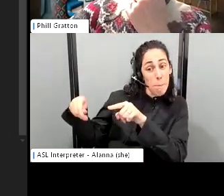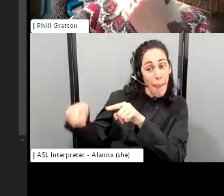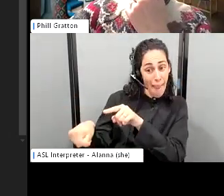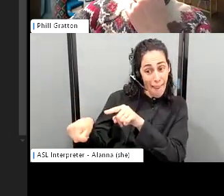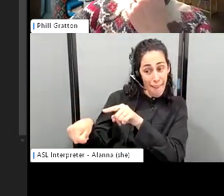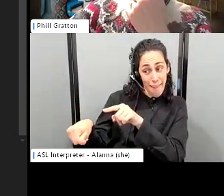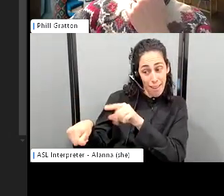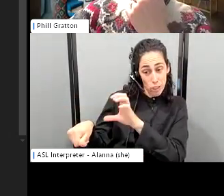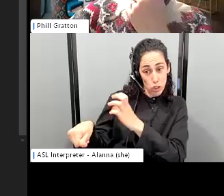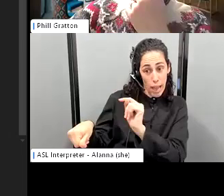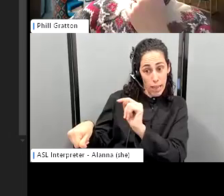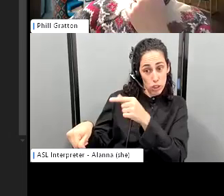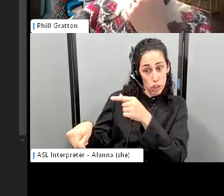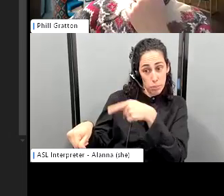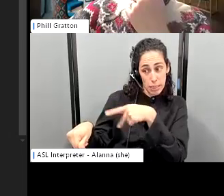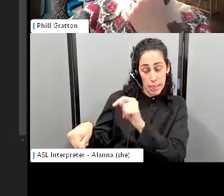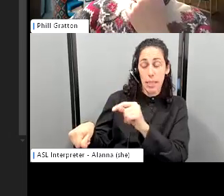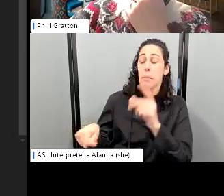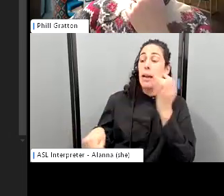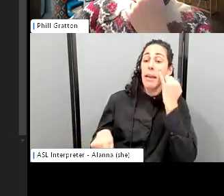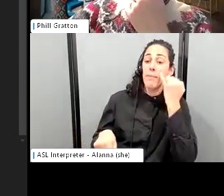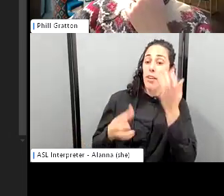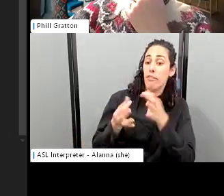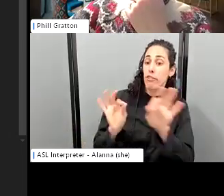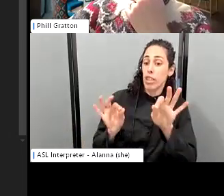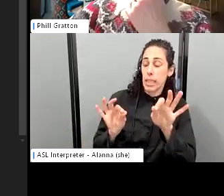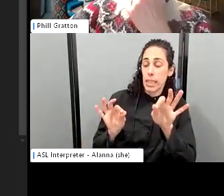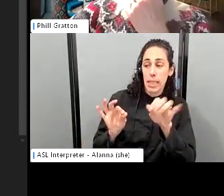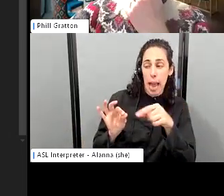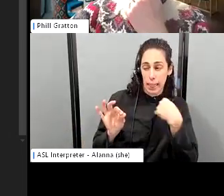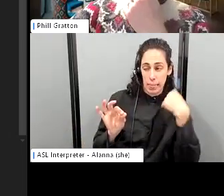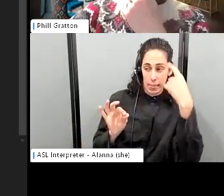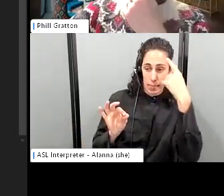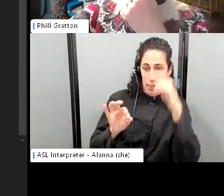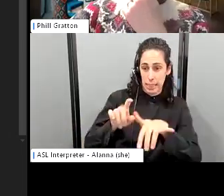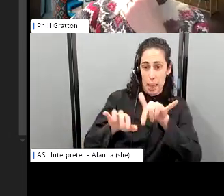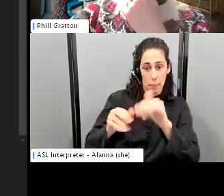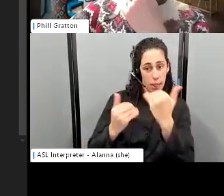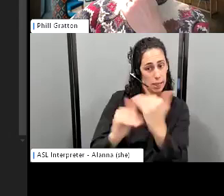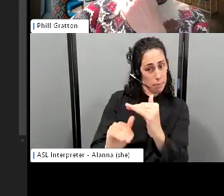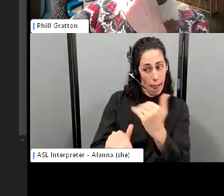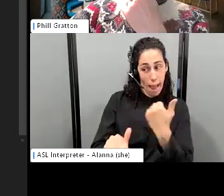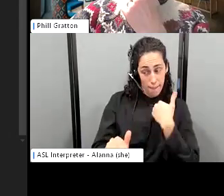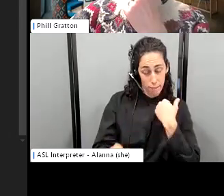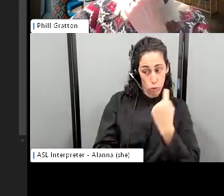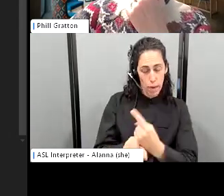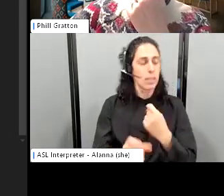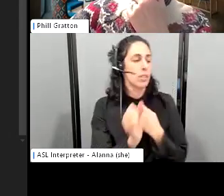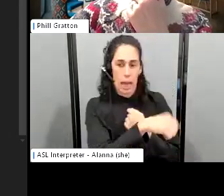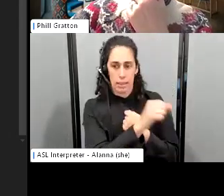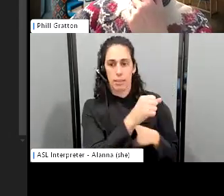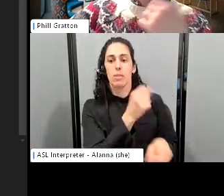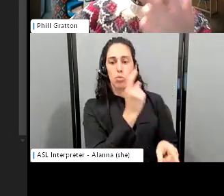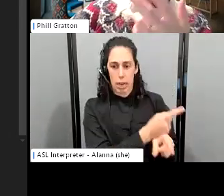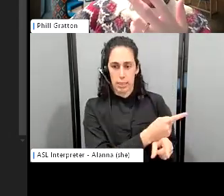not true that there's a limitation on how much text you can point into the prompt part? Yes. So Yeah. you're right. But one way to work around that is